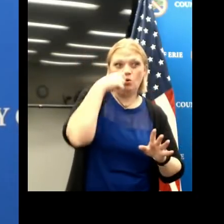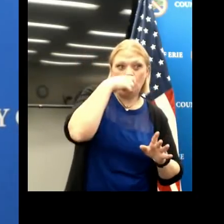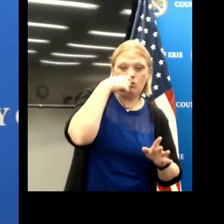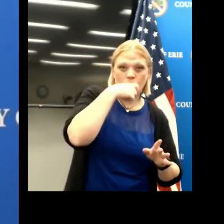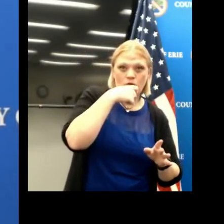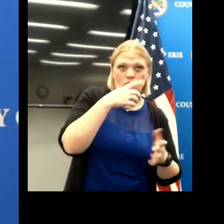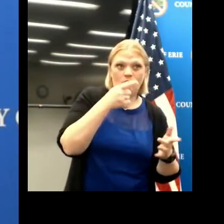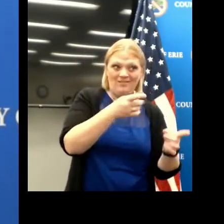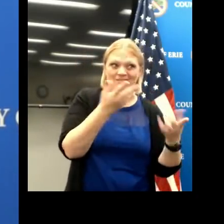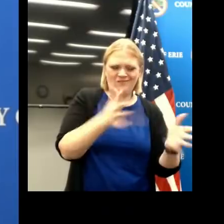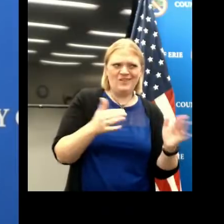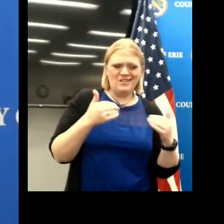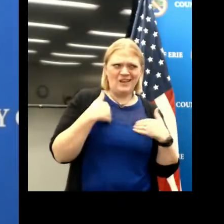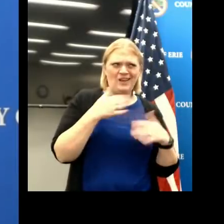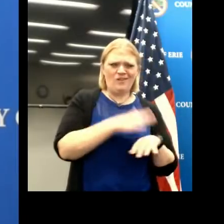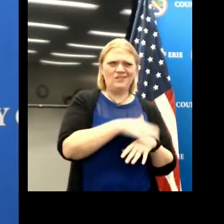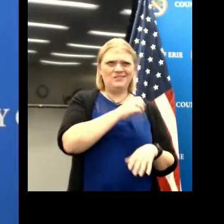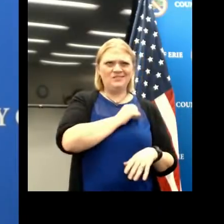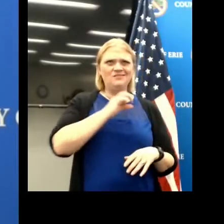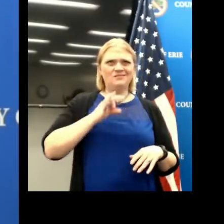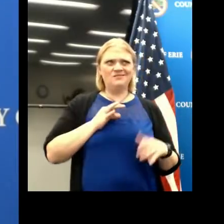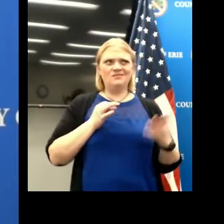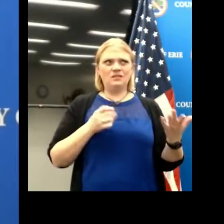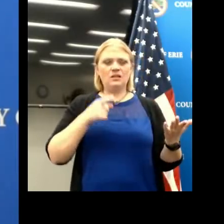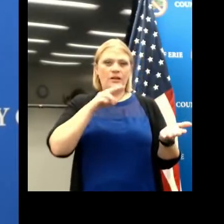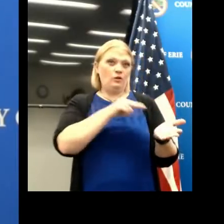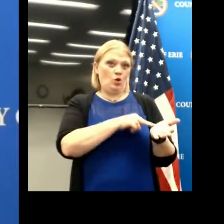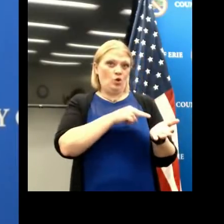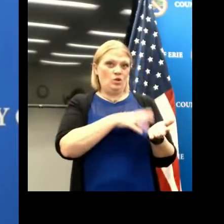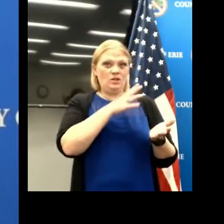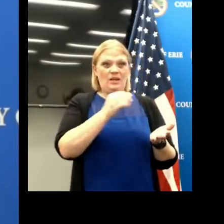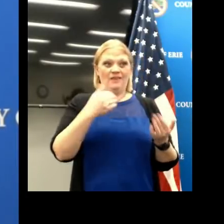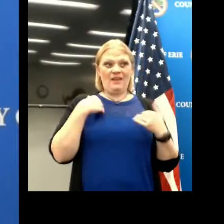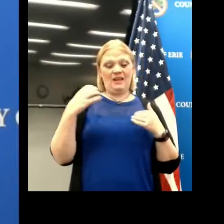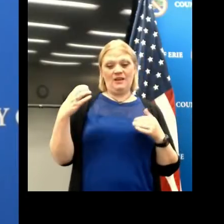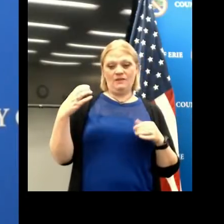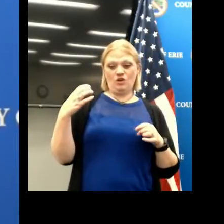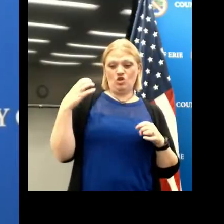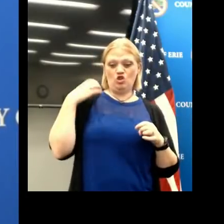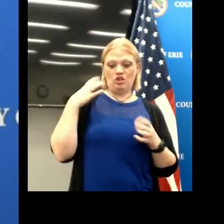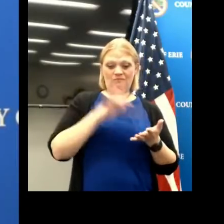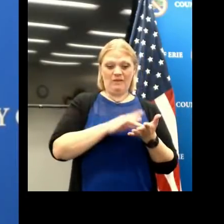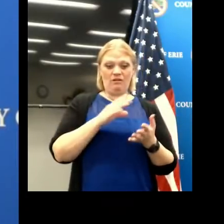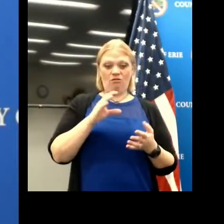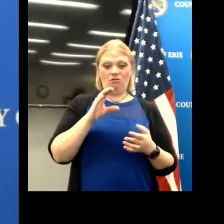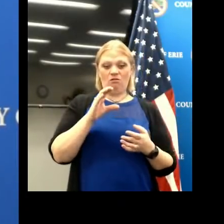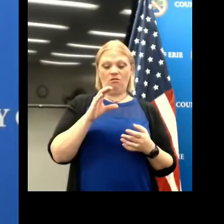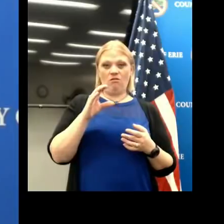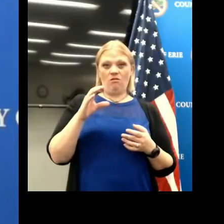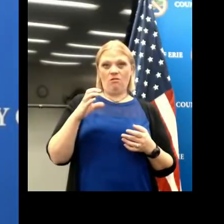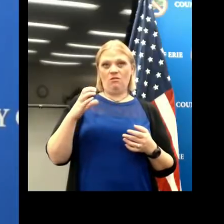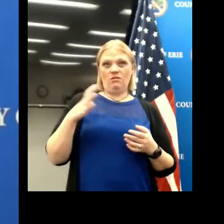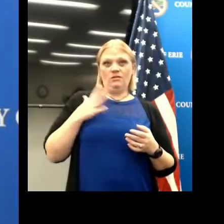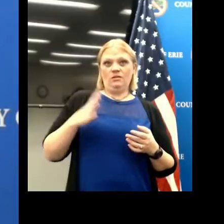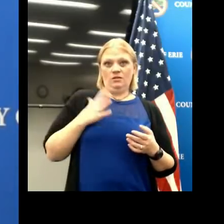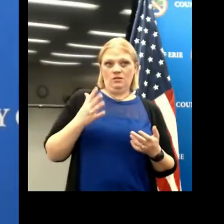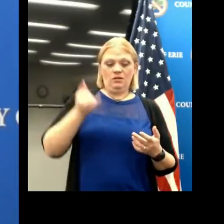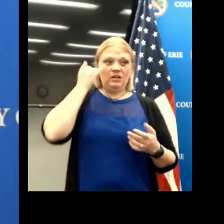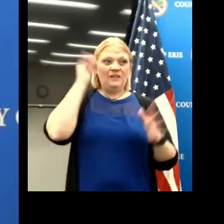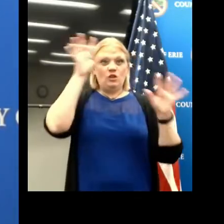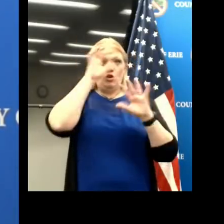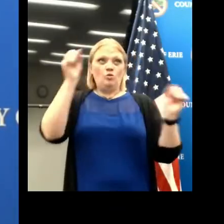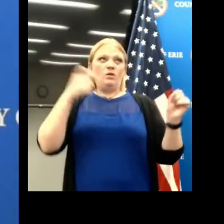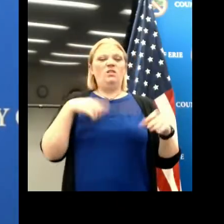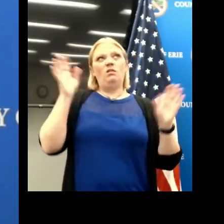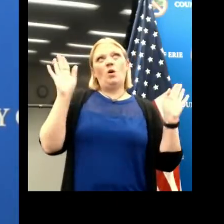and they have those already on staff, at least nurses, and they have a chief medical officer for every school district. So any school district, if a superintendent is out there